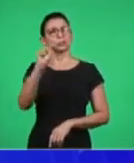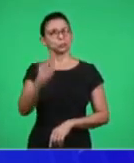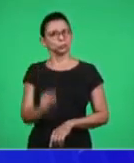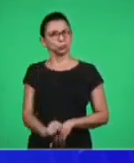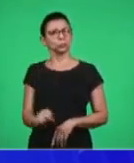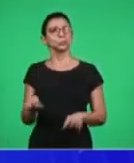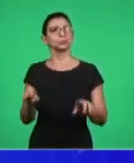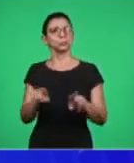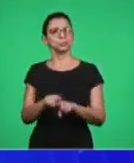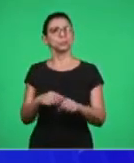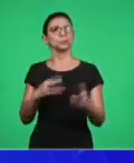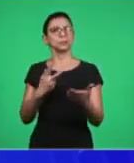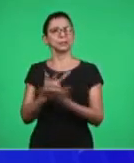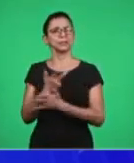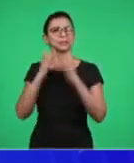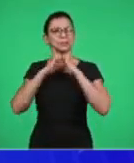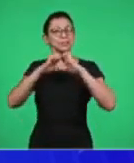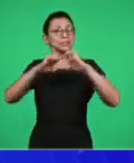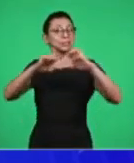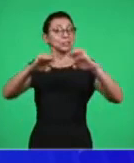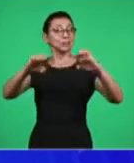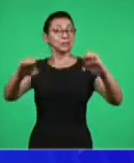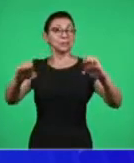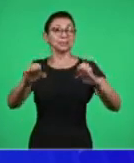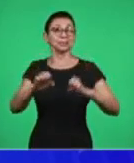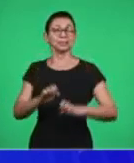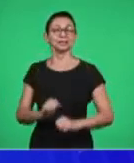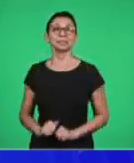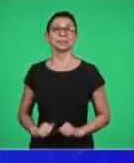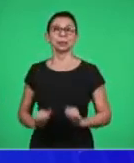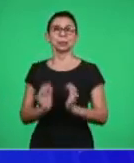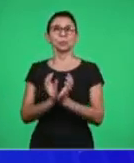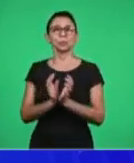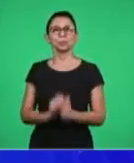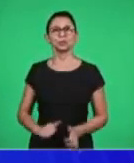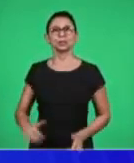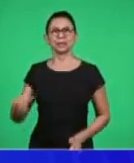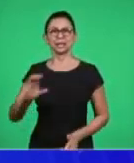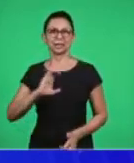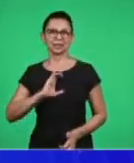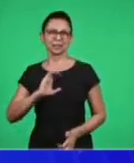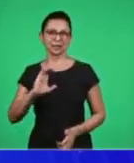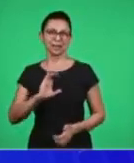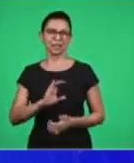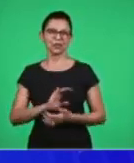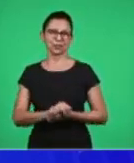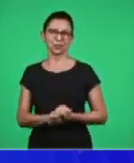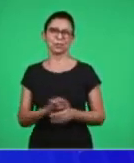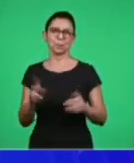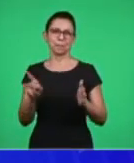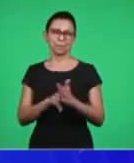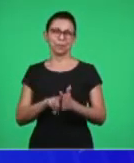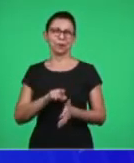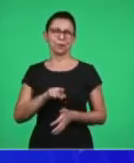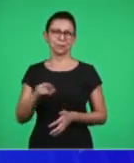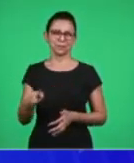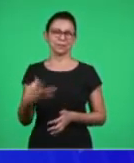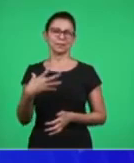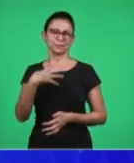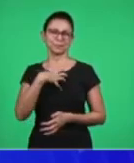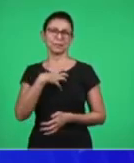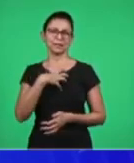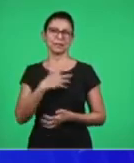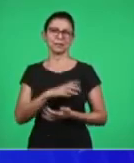Bahia, we have done a work evangelization for children in daycare